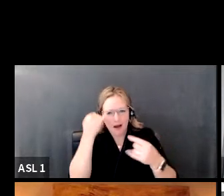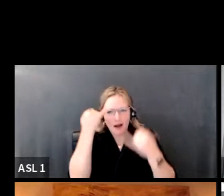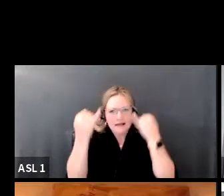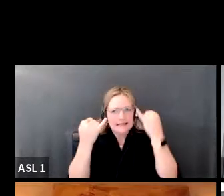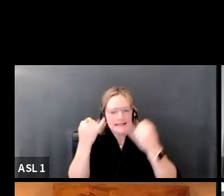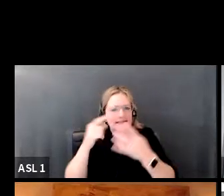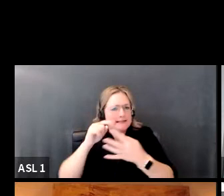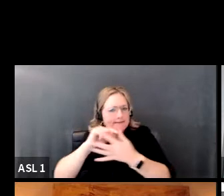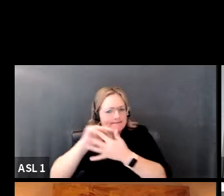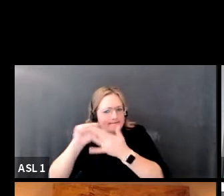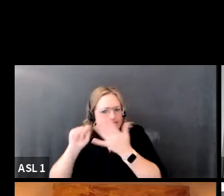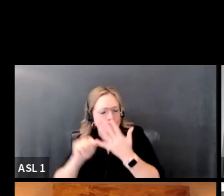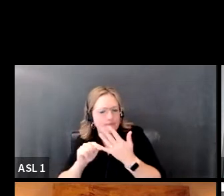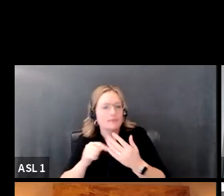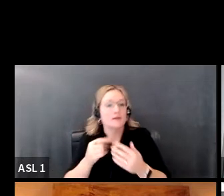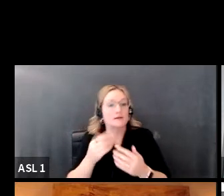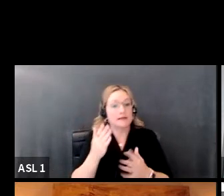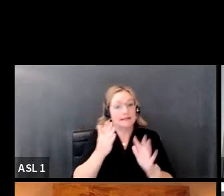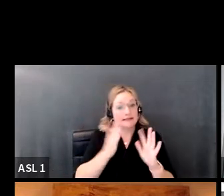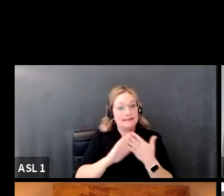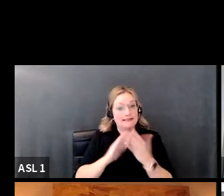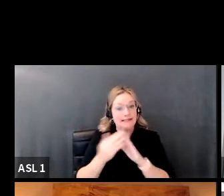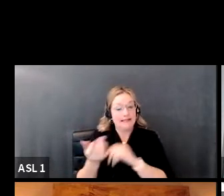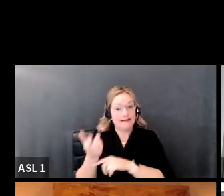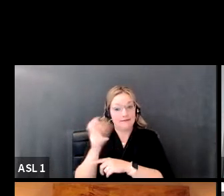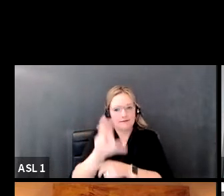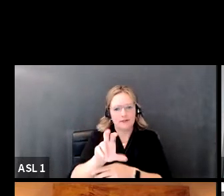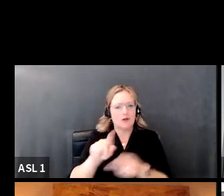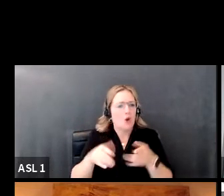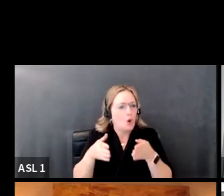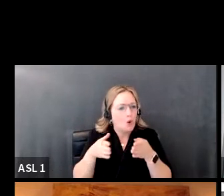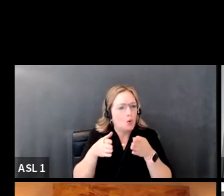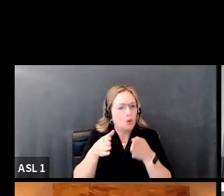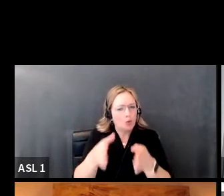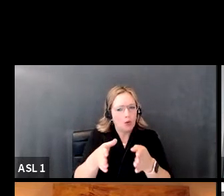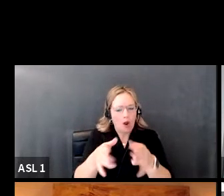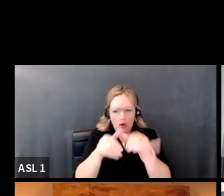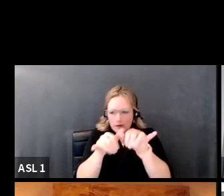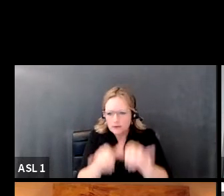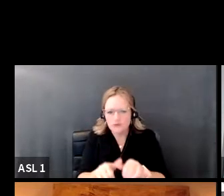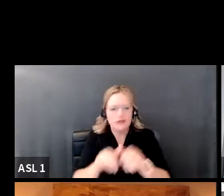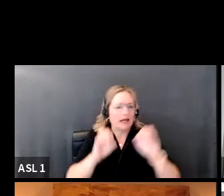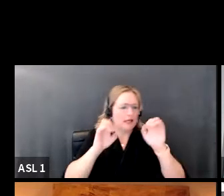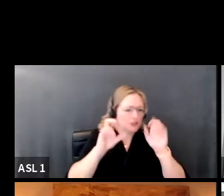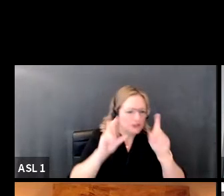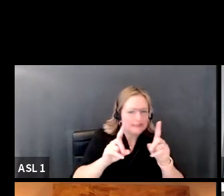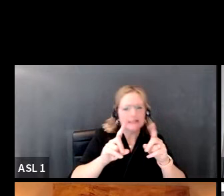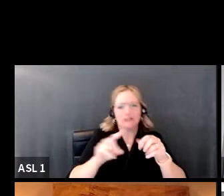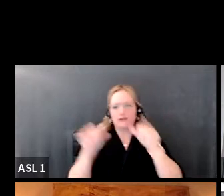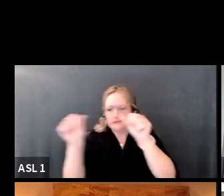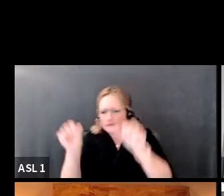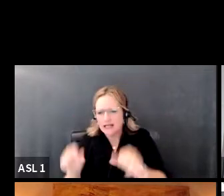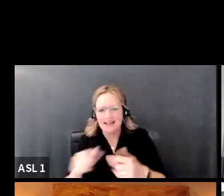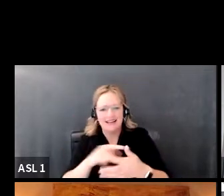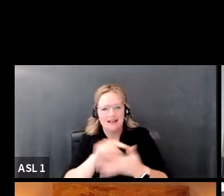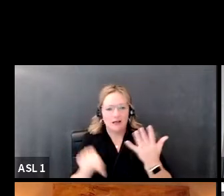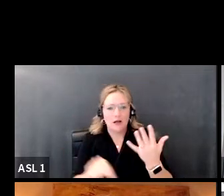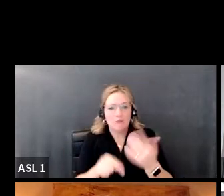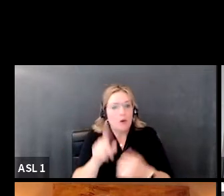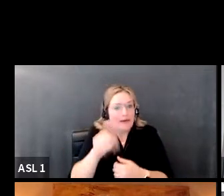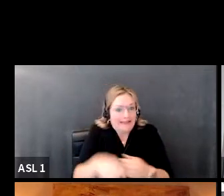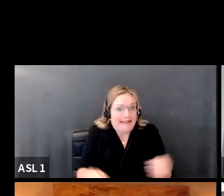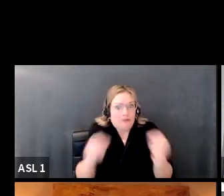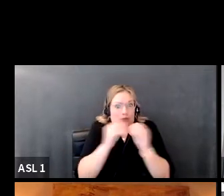factors city investment road engineering re-engineering education but we need more police